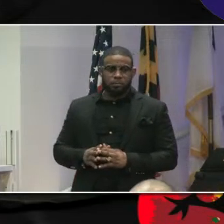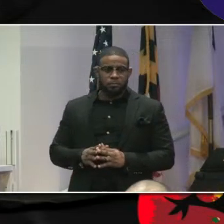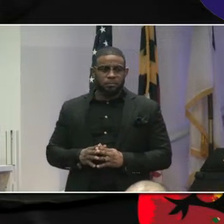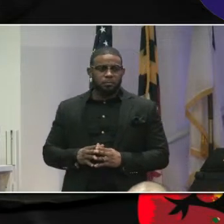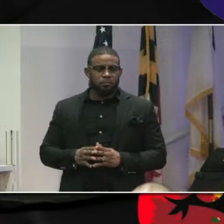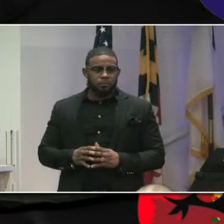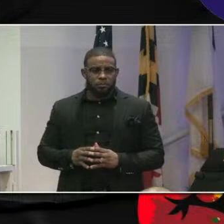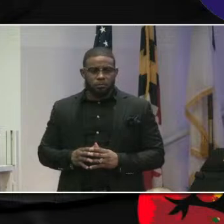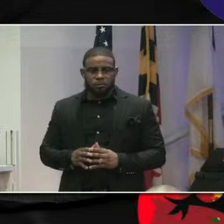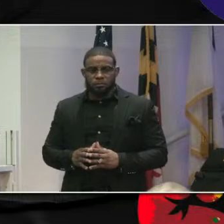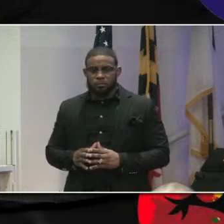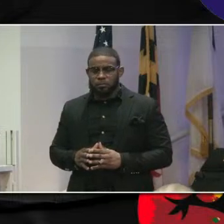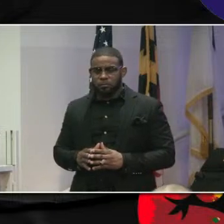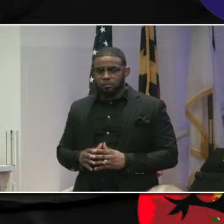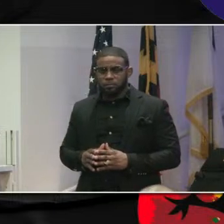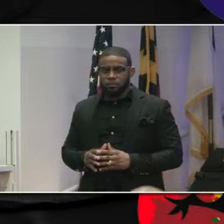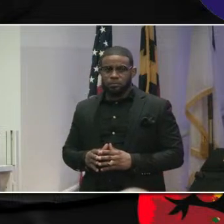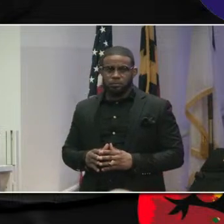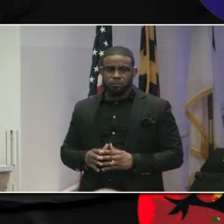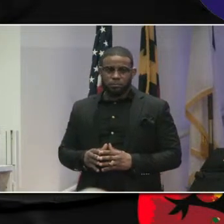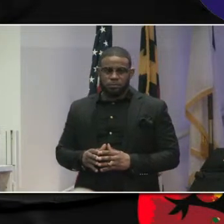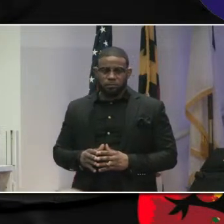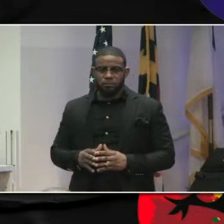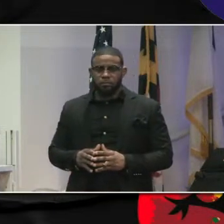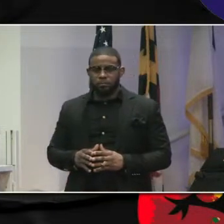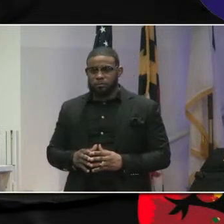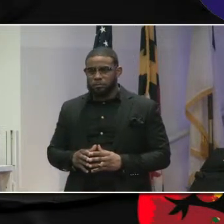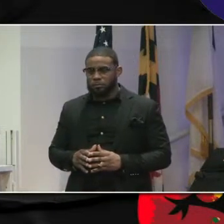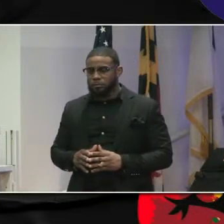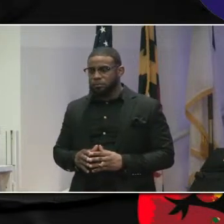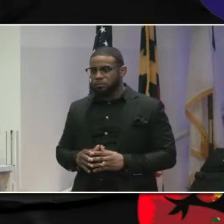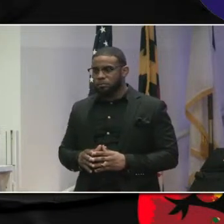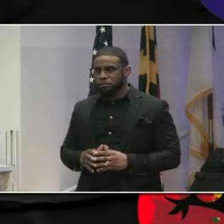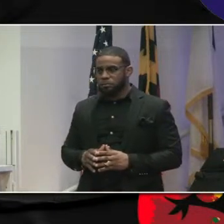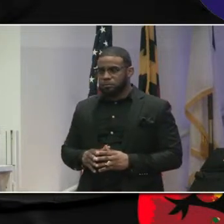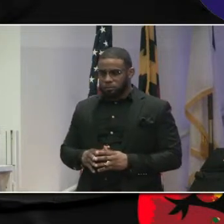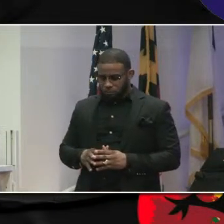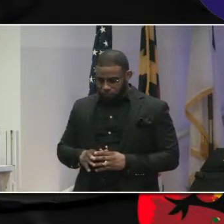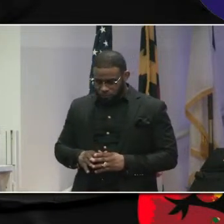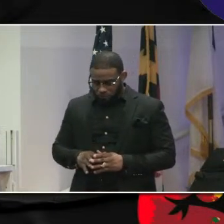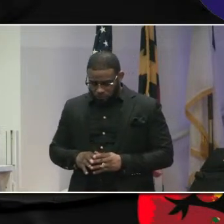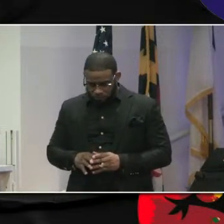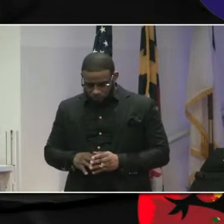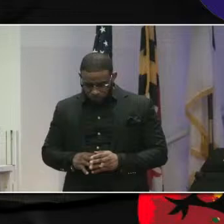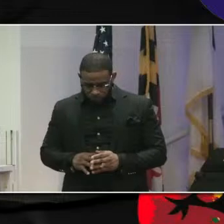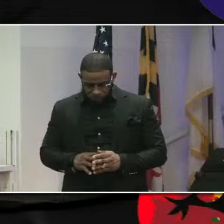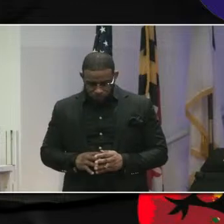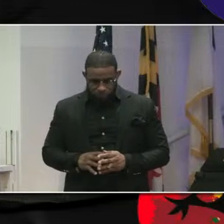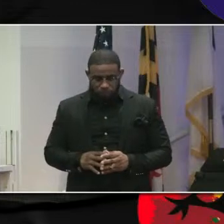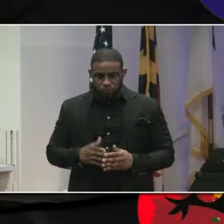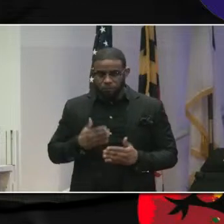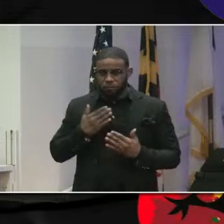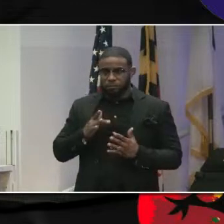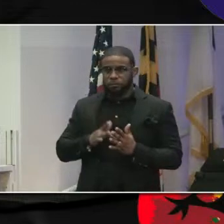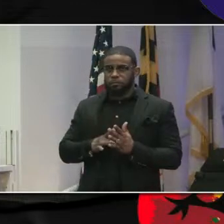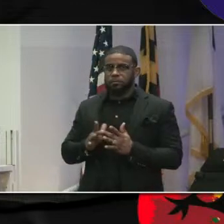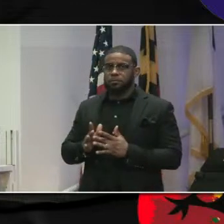Hallelujah. Hallelujah. Hallelujah. Hallelujah. Oh, Shanda Bosa. Thank you,